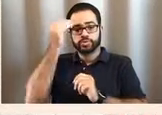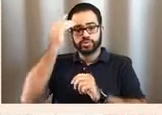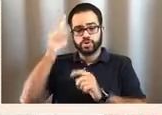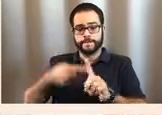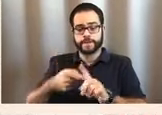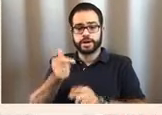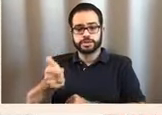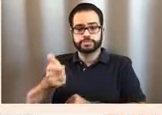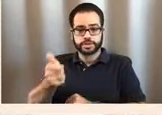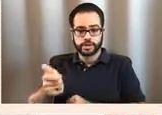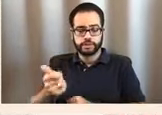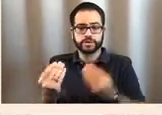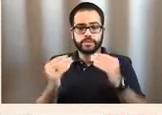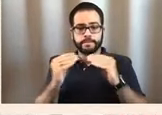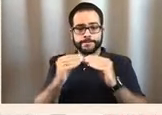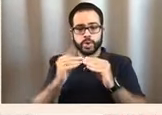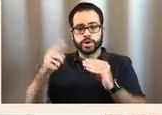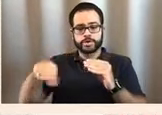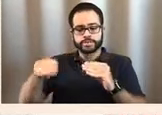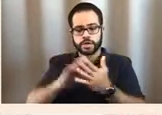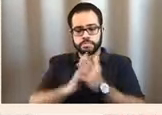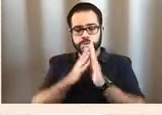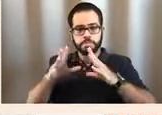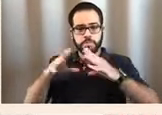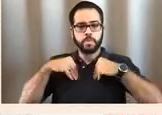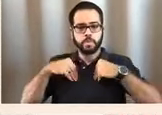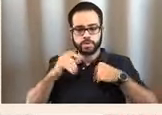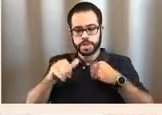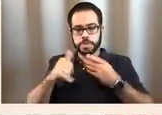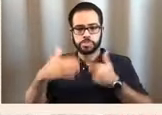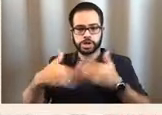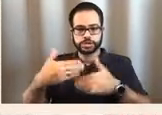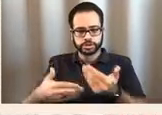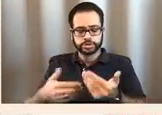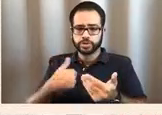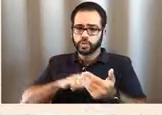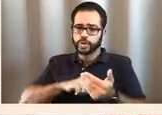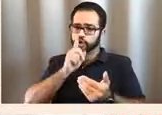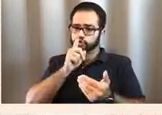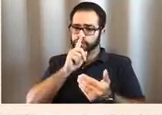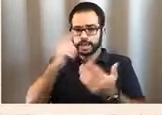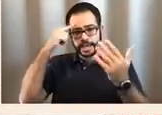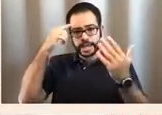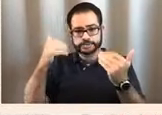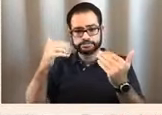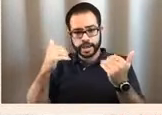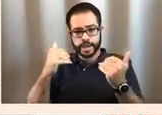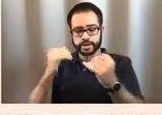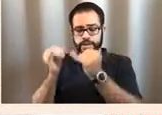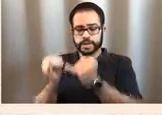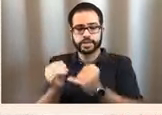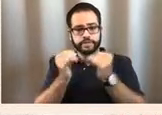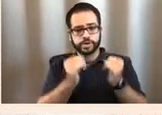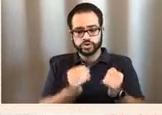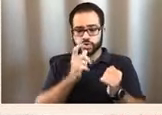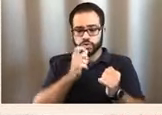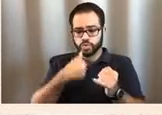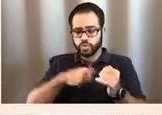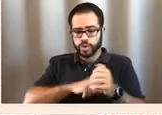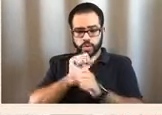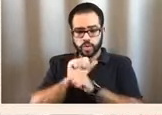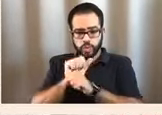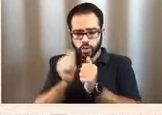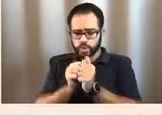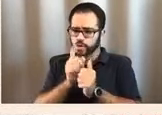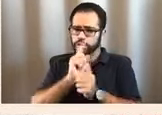the more they take ownership of that process. So we really expect the individuals we work with to be very involved.